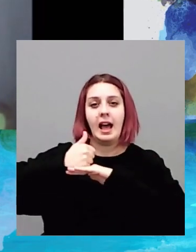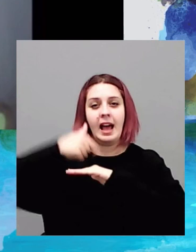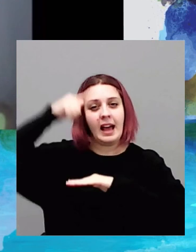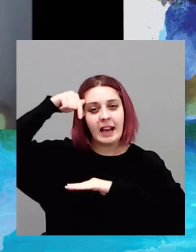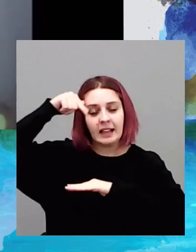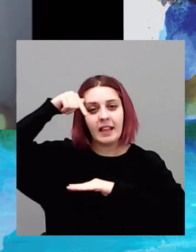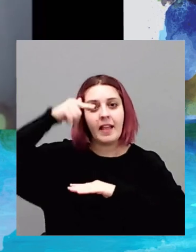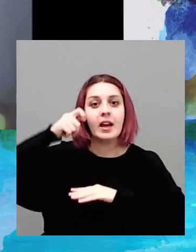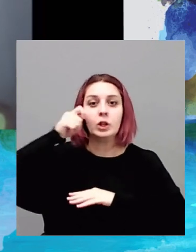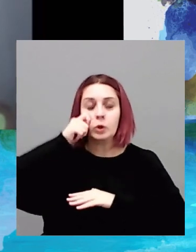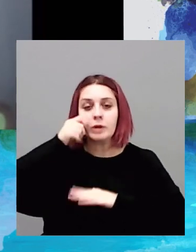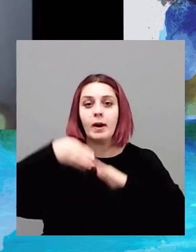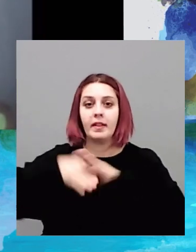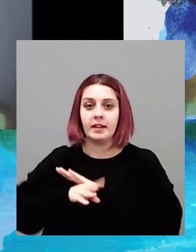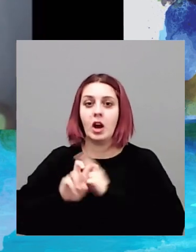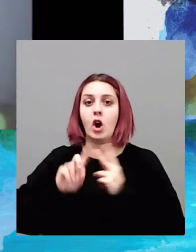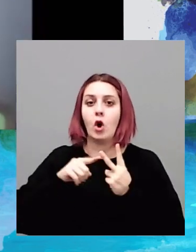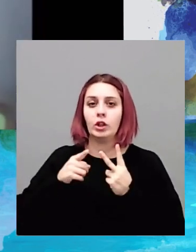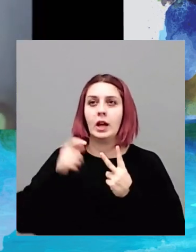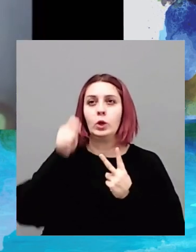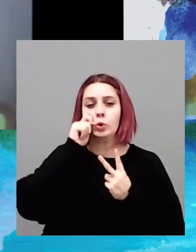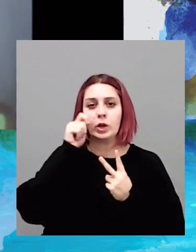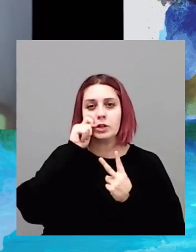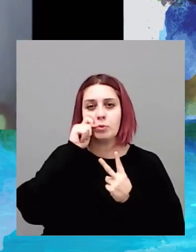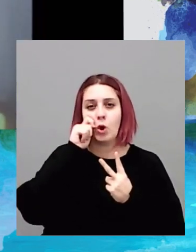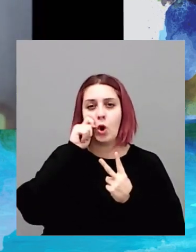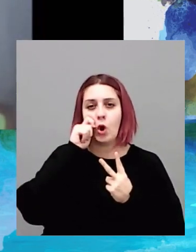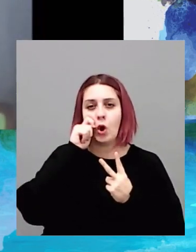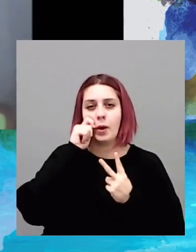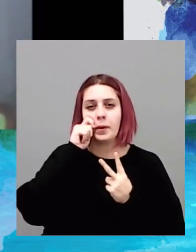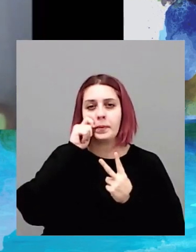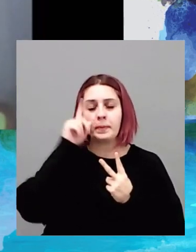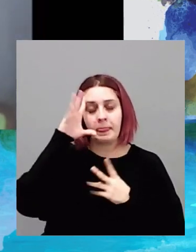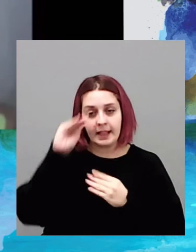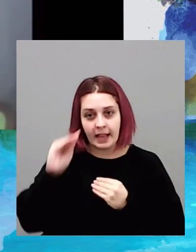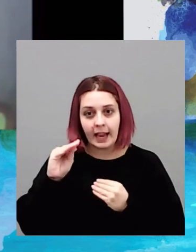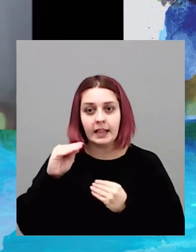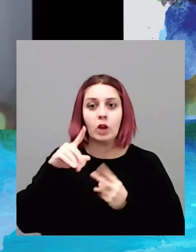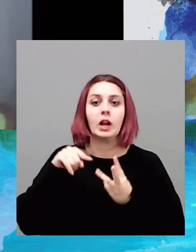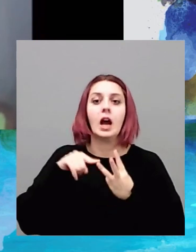has created a 10-year position for accessible tourism.